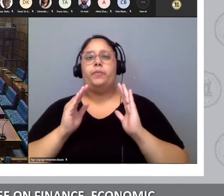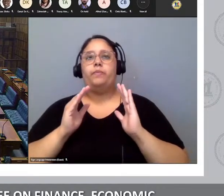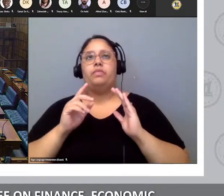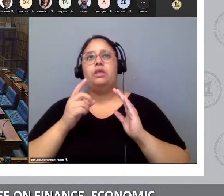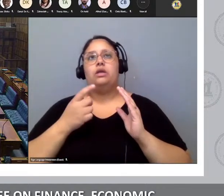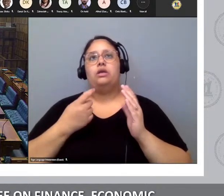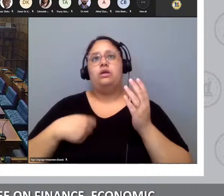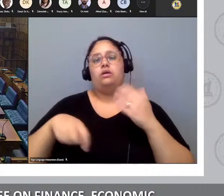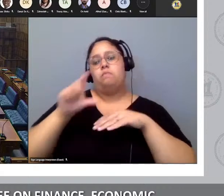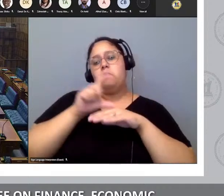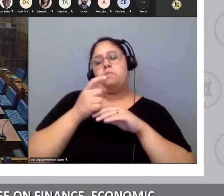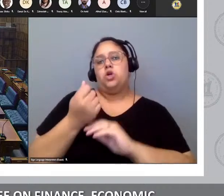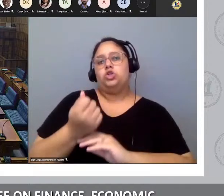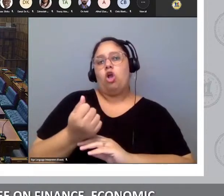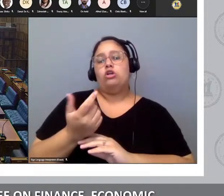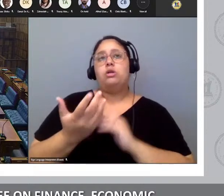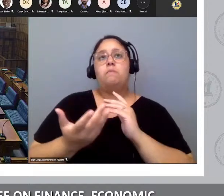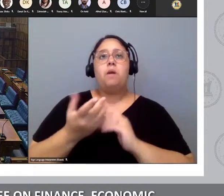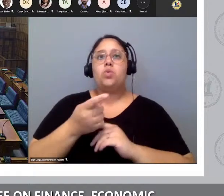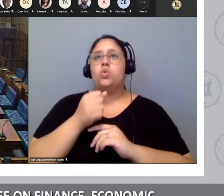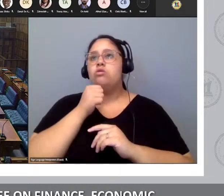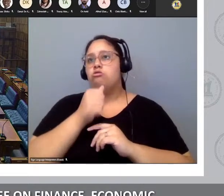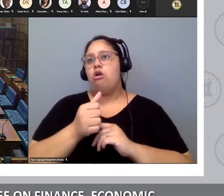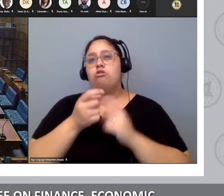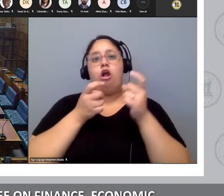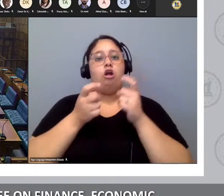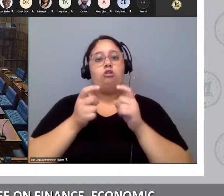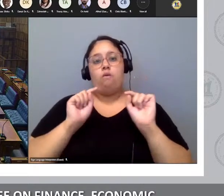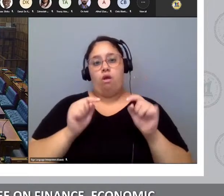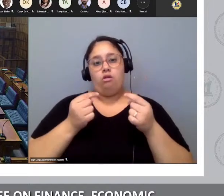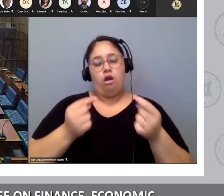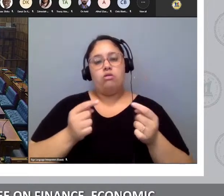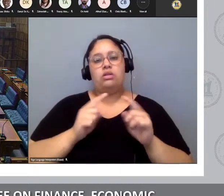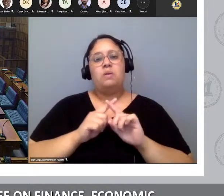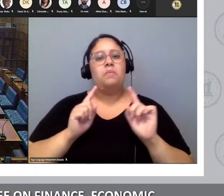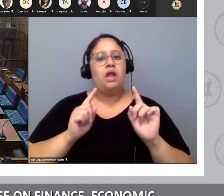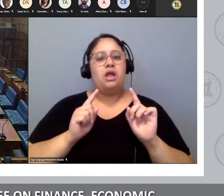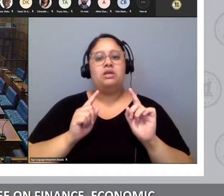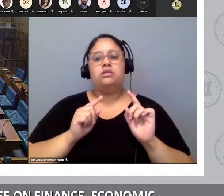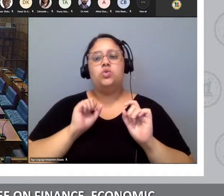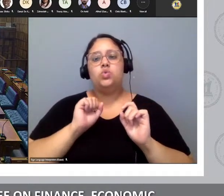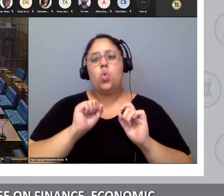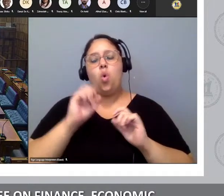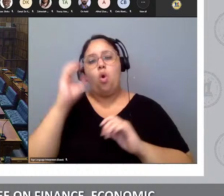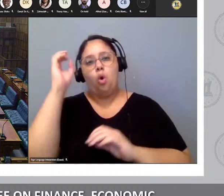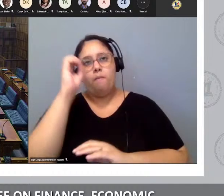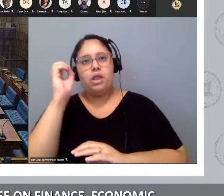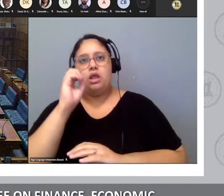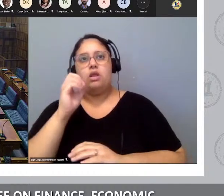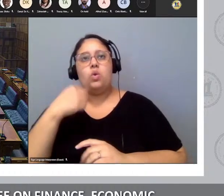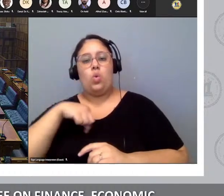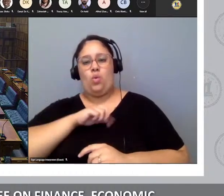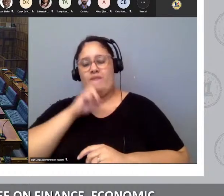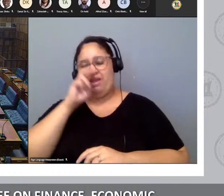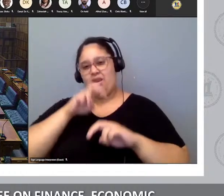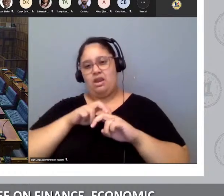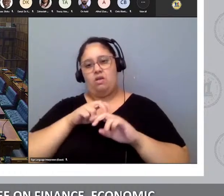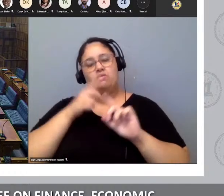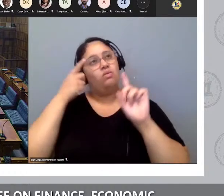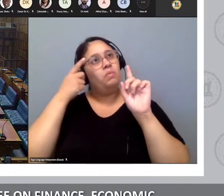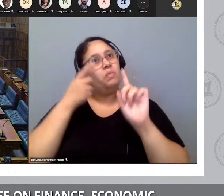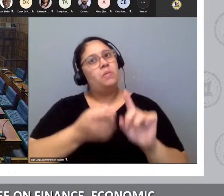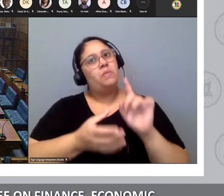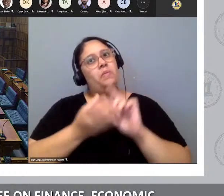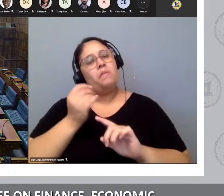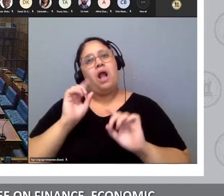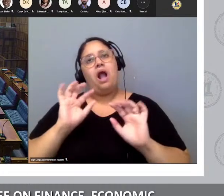charge I know you might not be in control of it completely but in your opinion what do we need to strive for